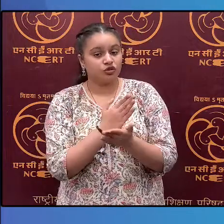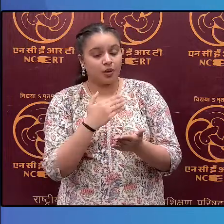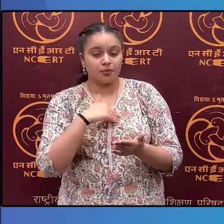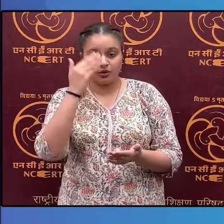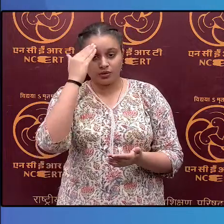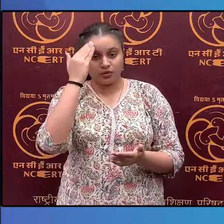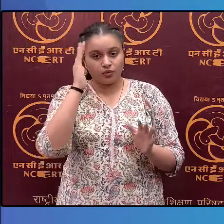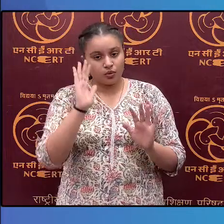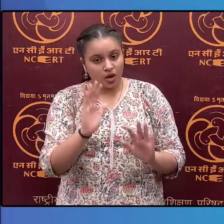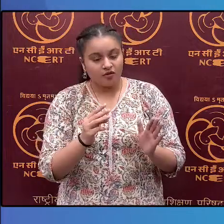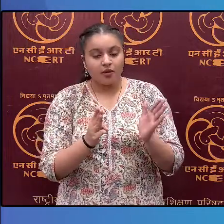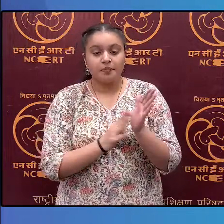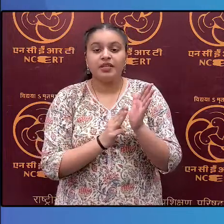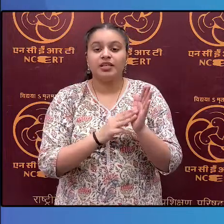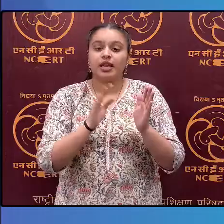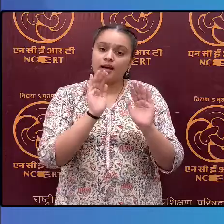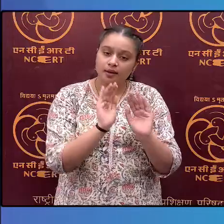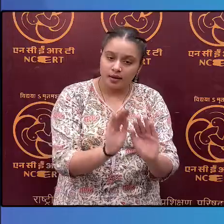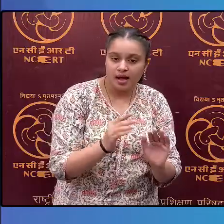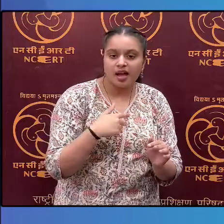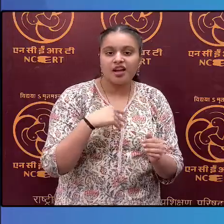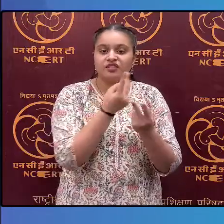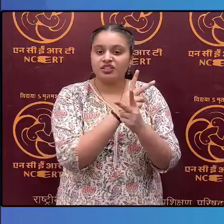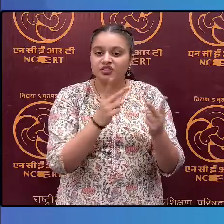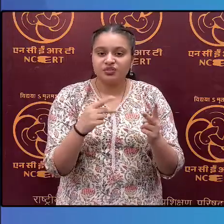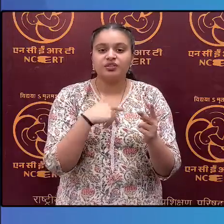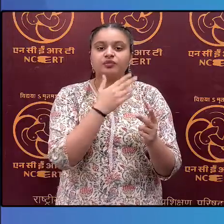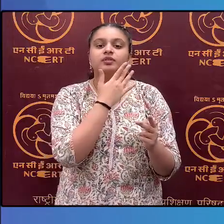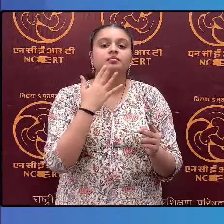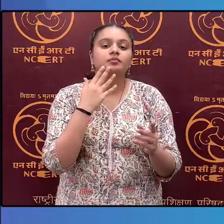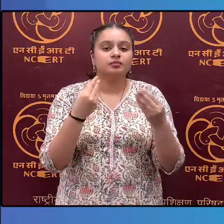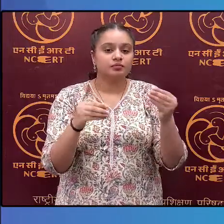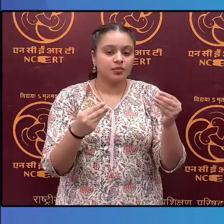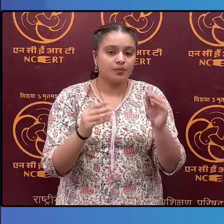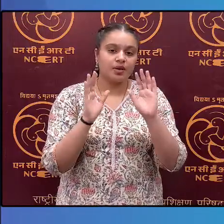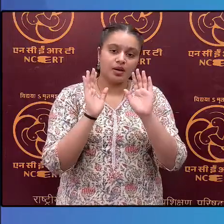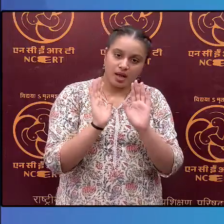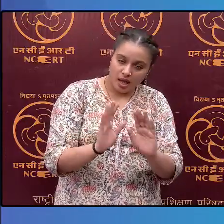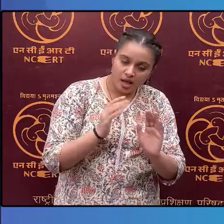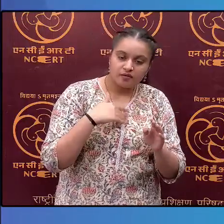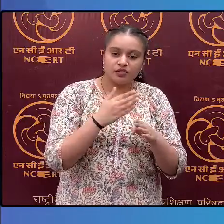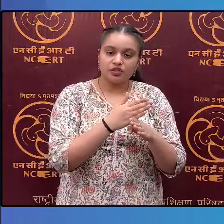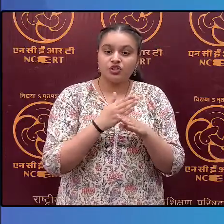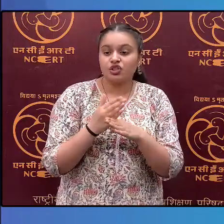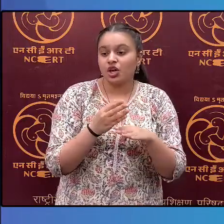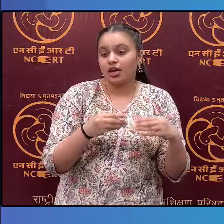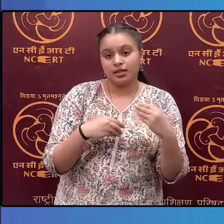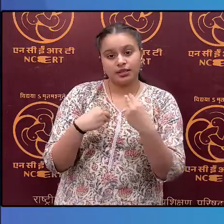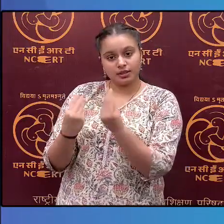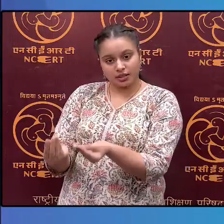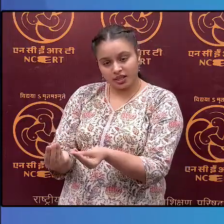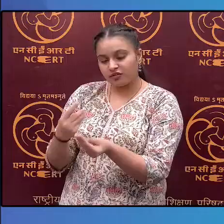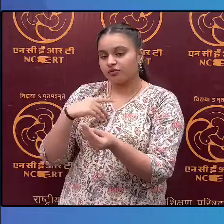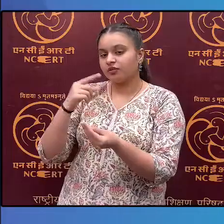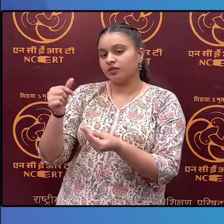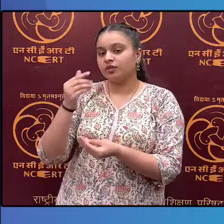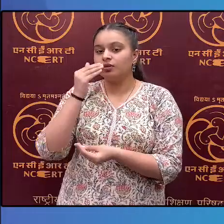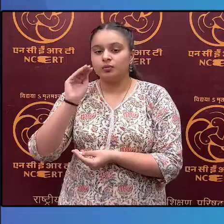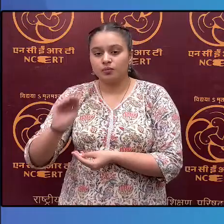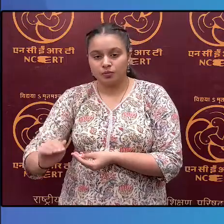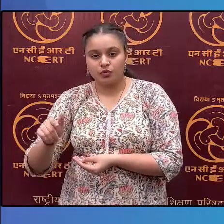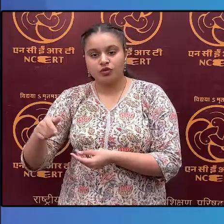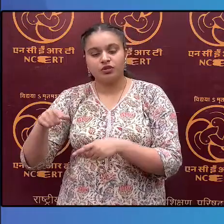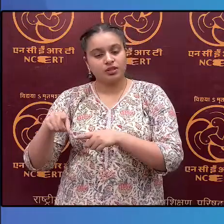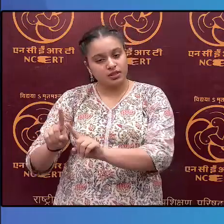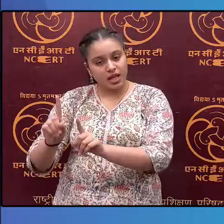also, that Meena was having colorful papers with her, and the paper she shared with the boy, and he made the boat by himself